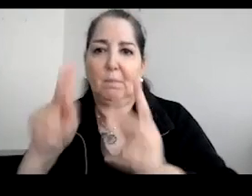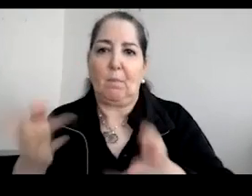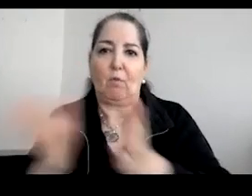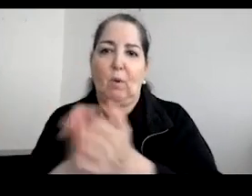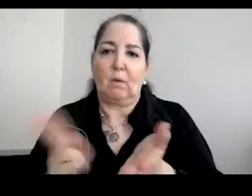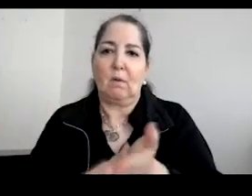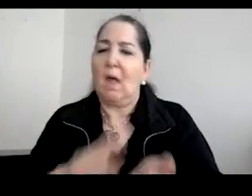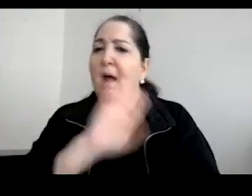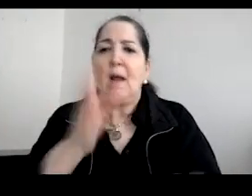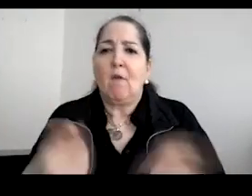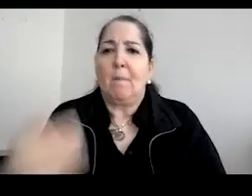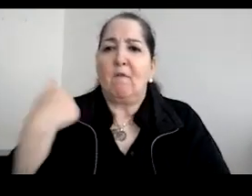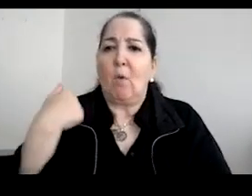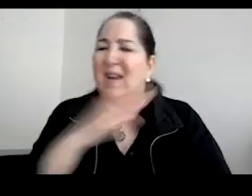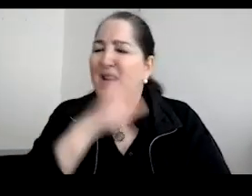When we moved into April,